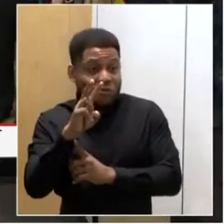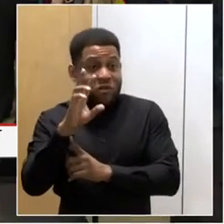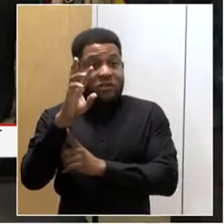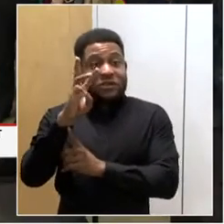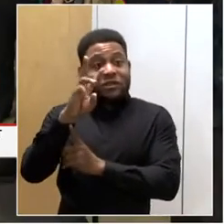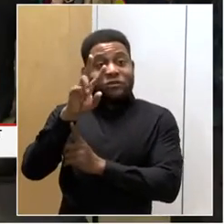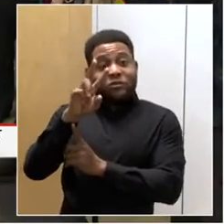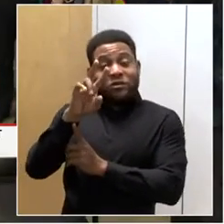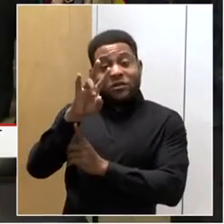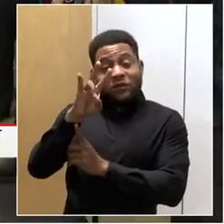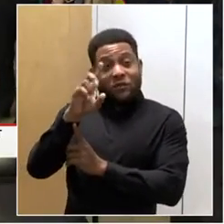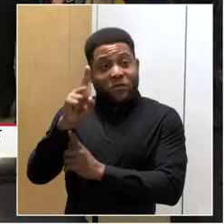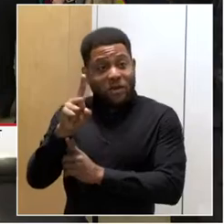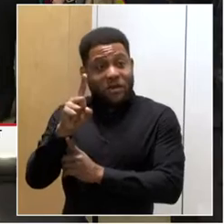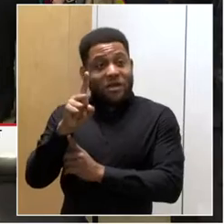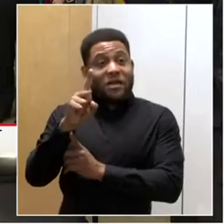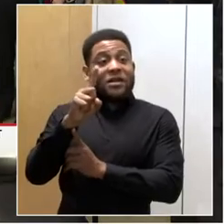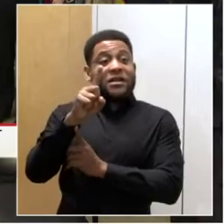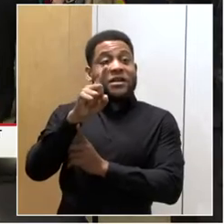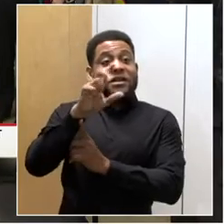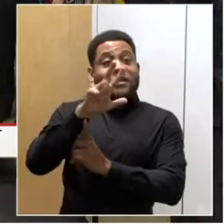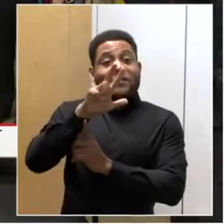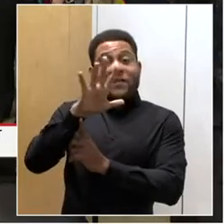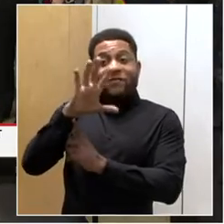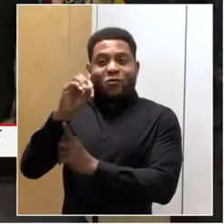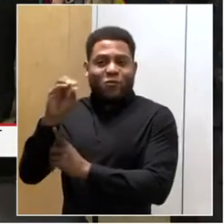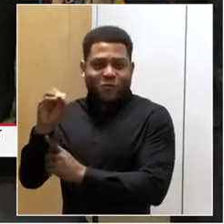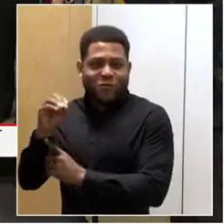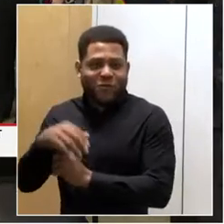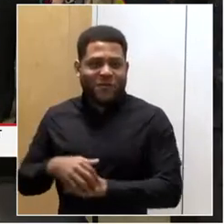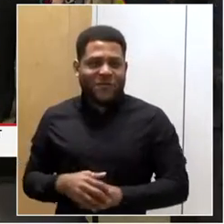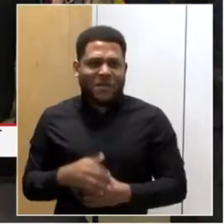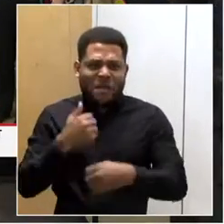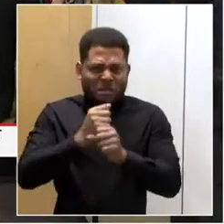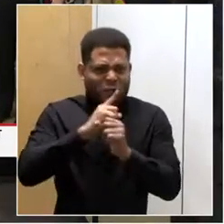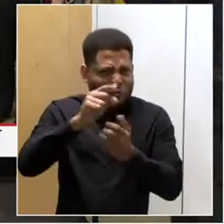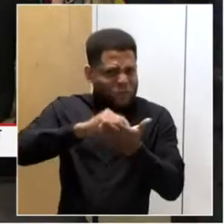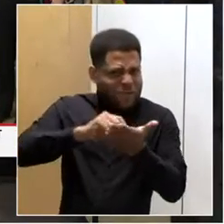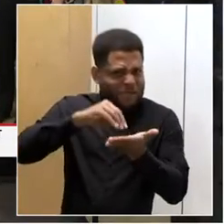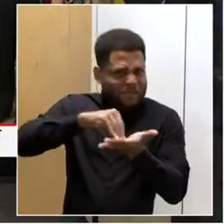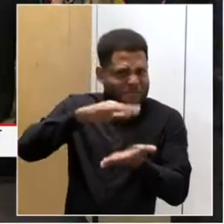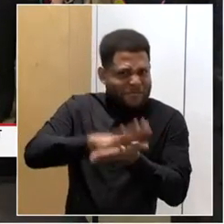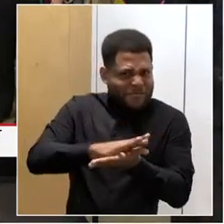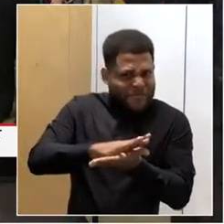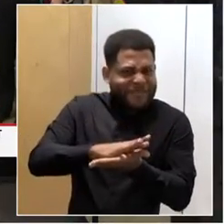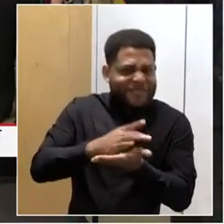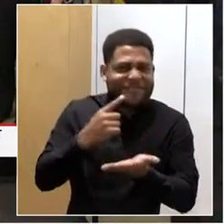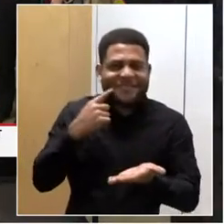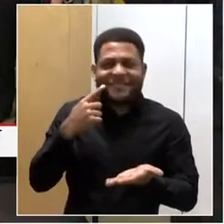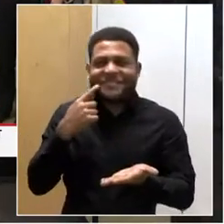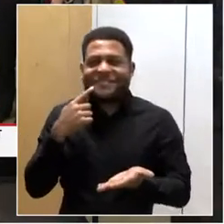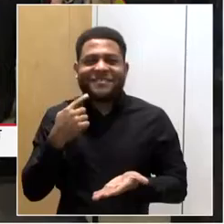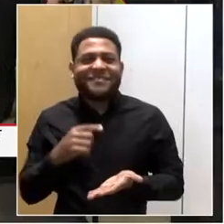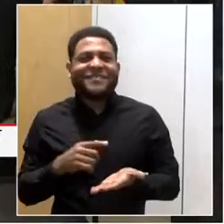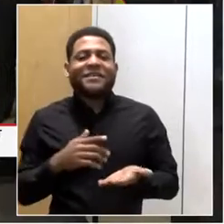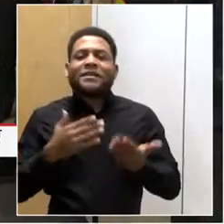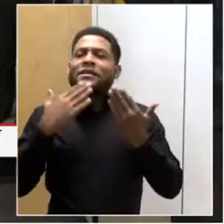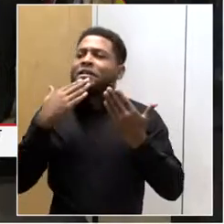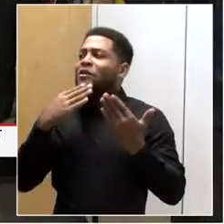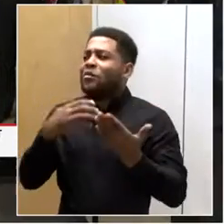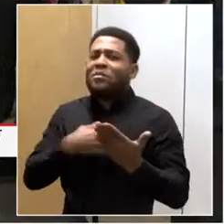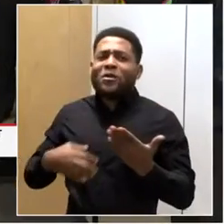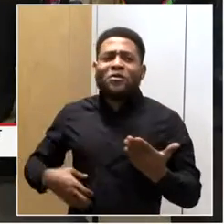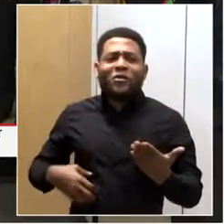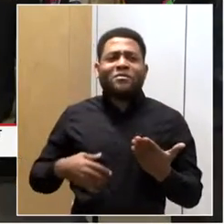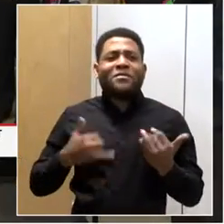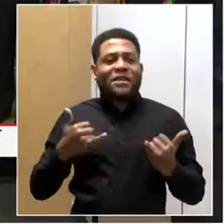202-671-3500 to speak with somebody from our team. Thanks so much. Thank you again, Mayor. And I'd like to hand it over to